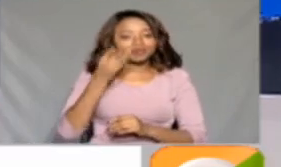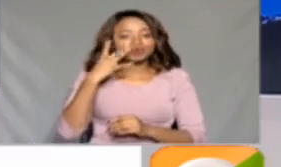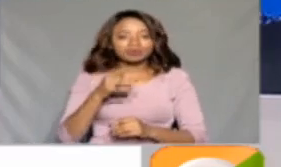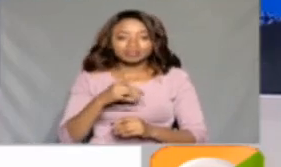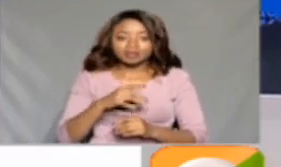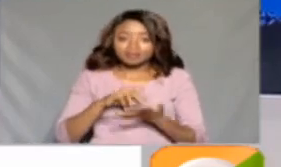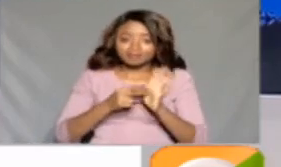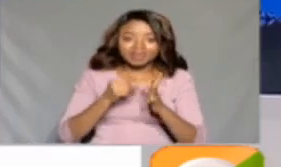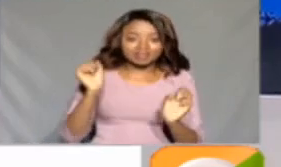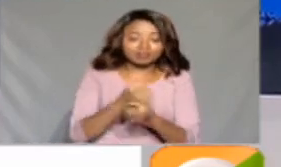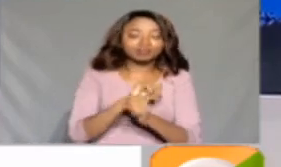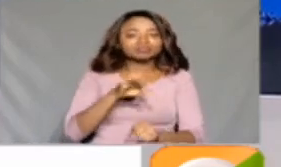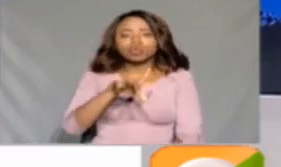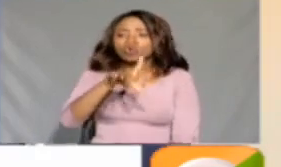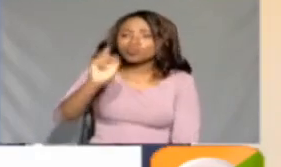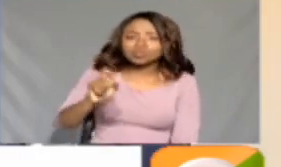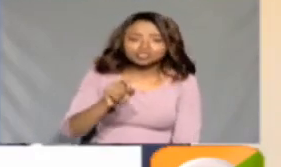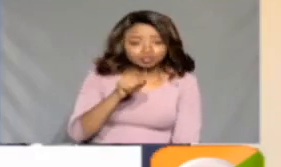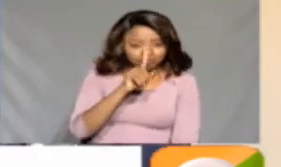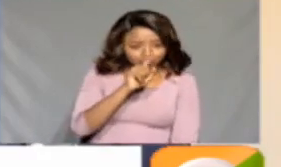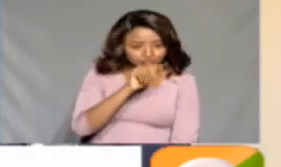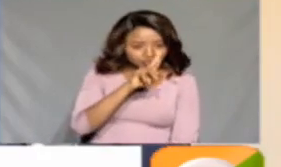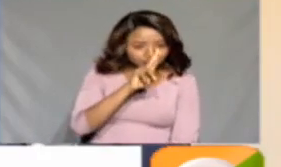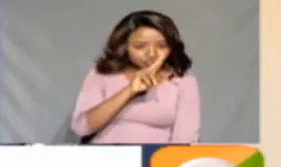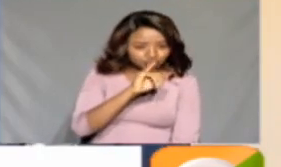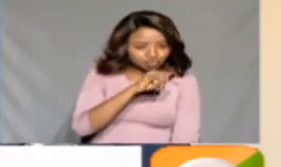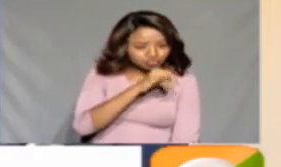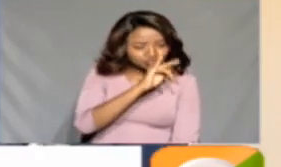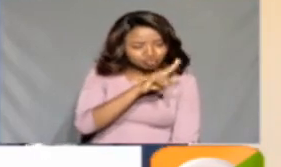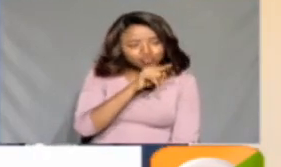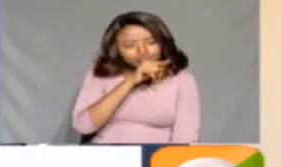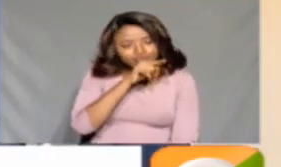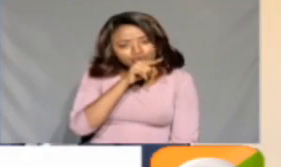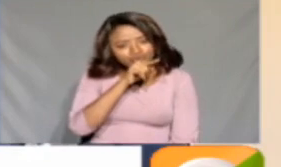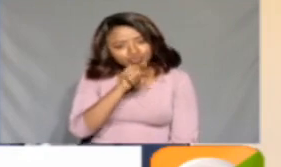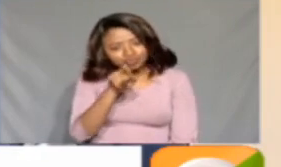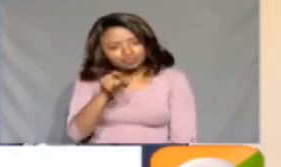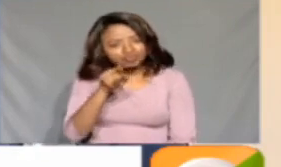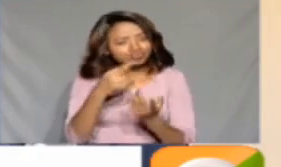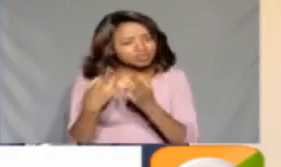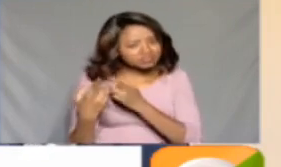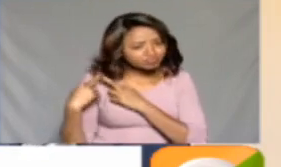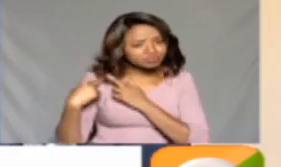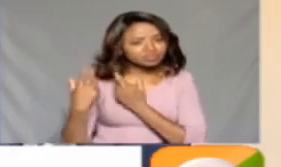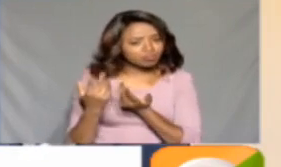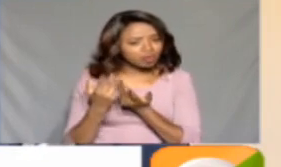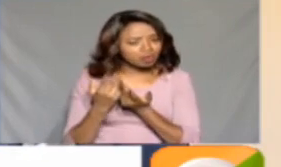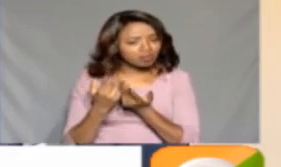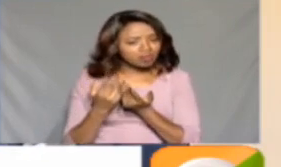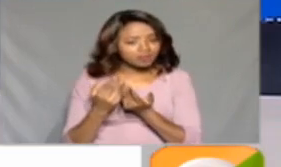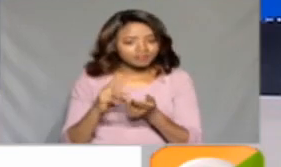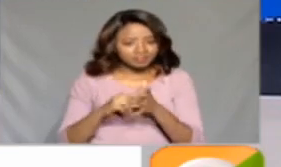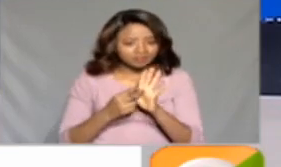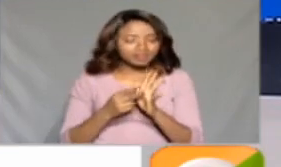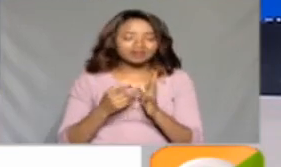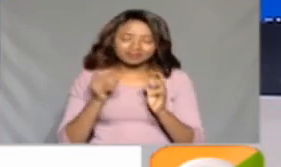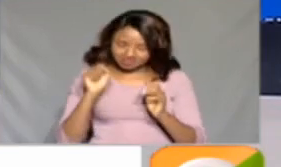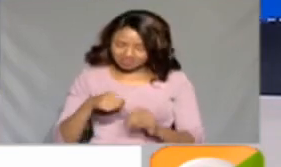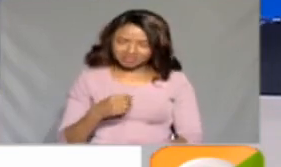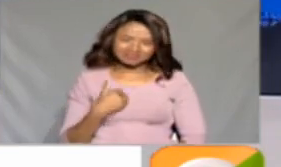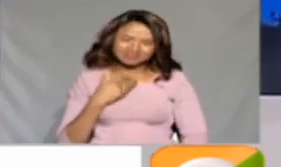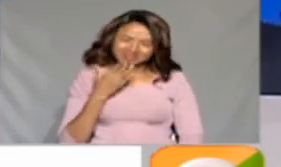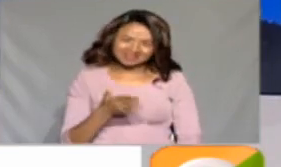Were you the one who took Mariga to State House? Unless you're the party secretary general. Yes, I was there. You're the one who took him to State yes. House. So there's nothing like sneaking into State House. And